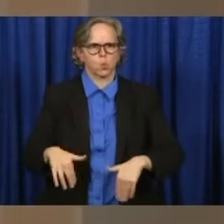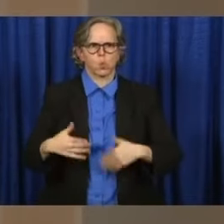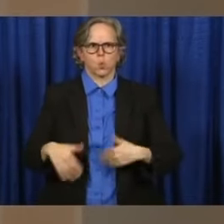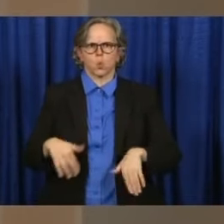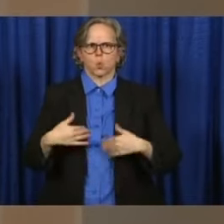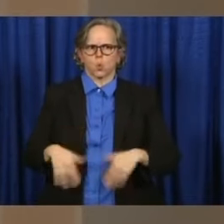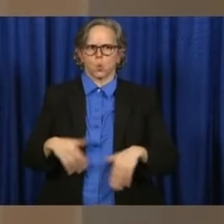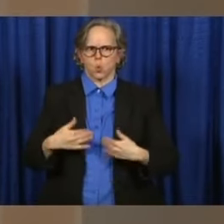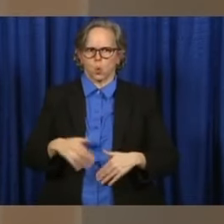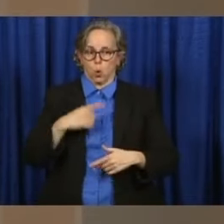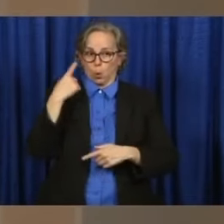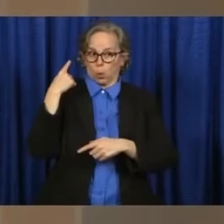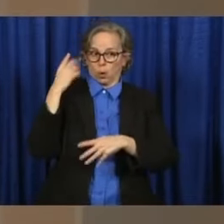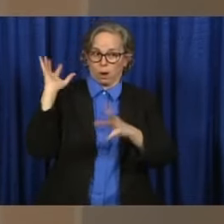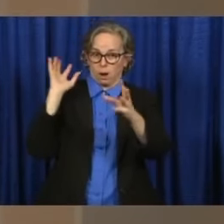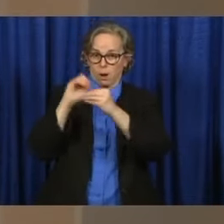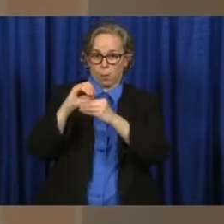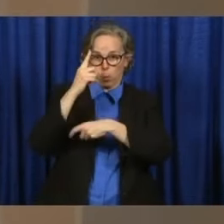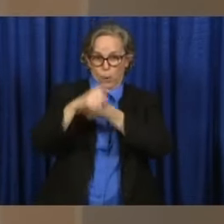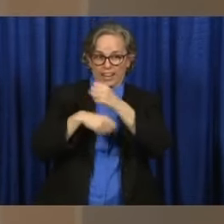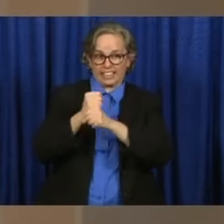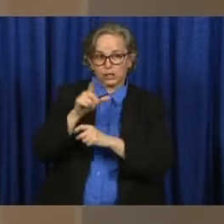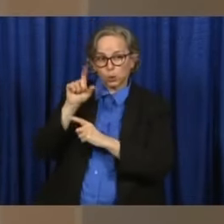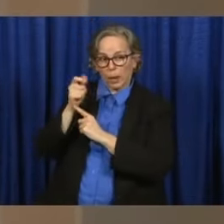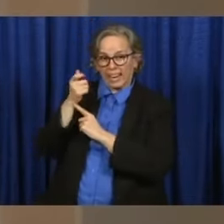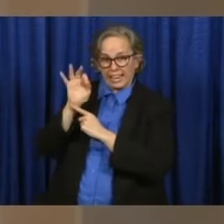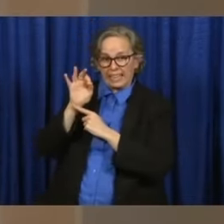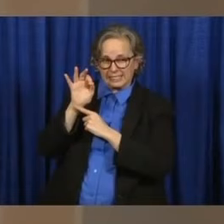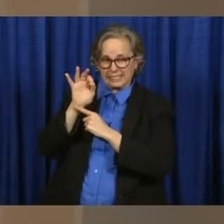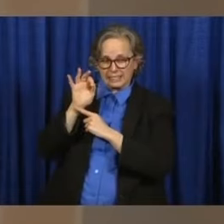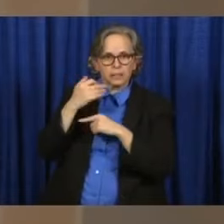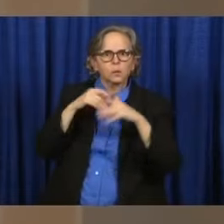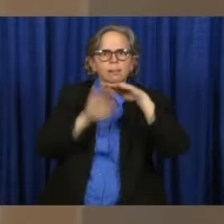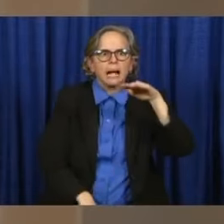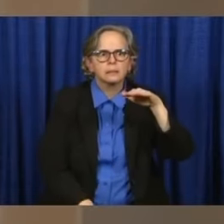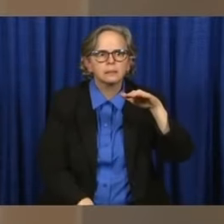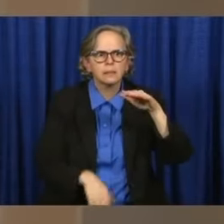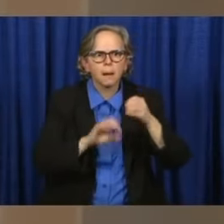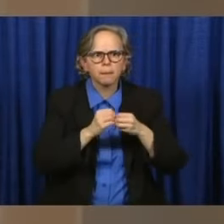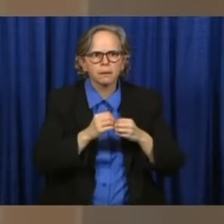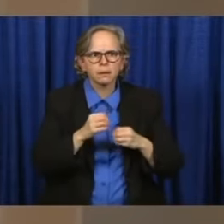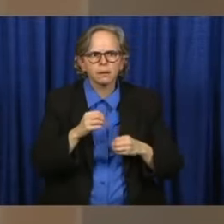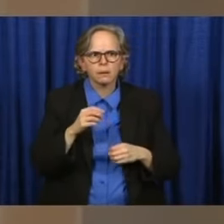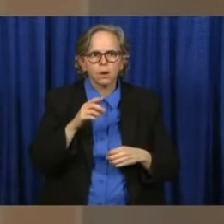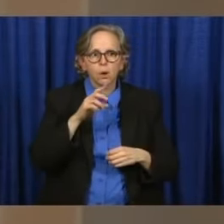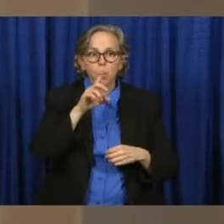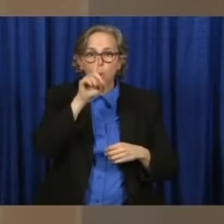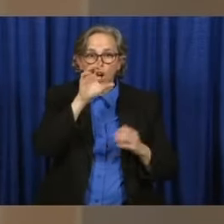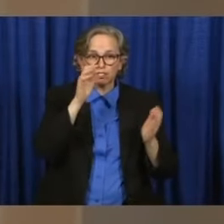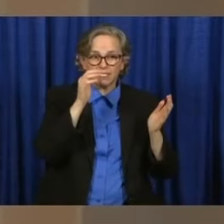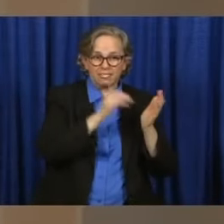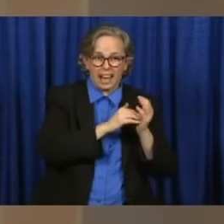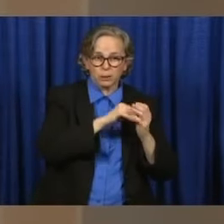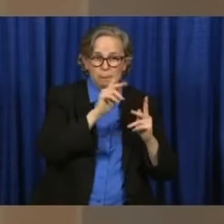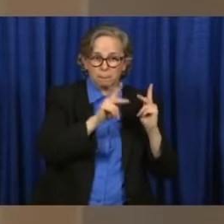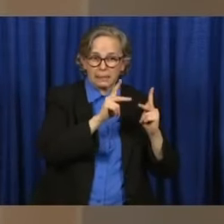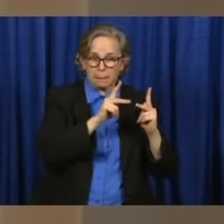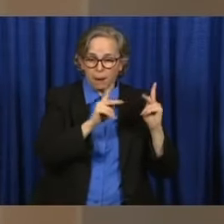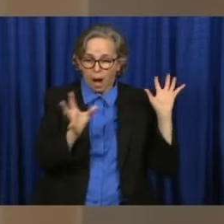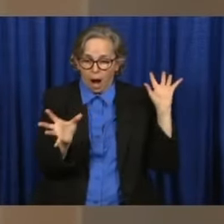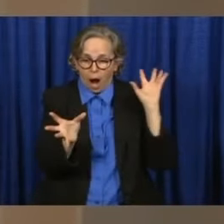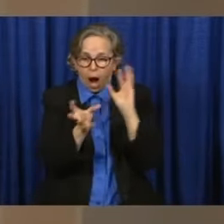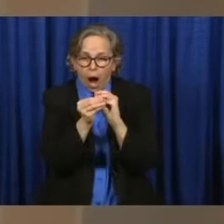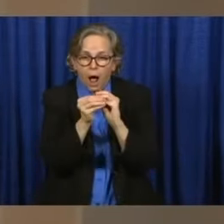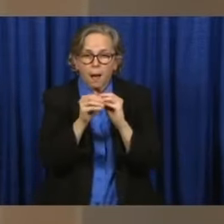364,603 people apply for unemployment. So we had more than 100,000 people in the last 2 weeks apply than we did in